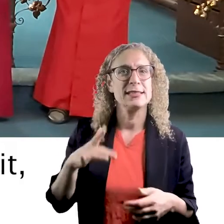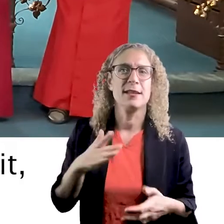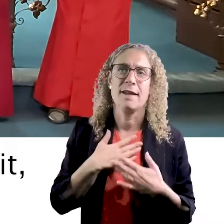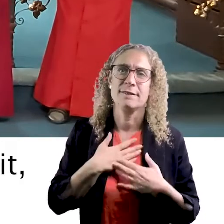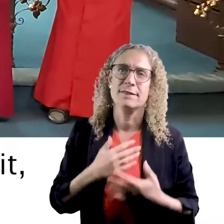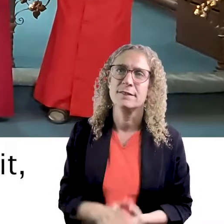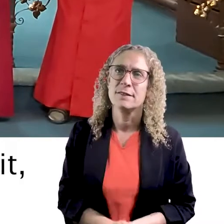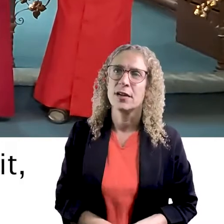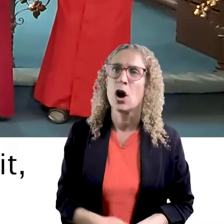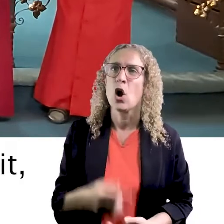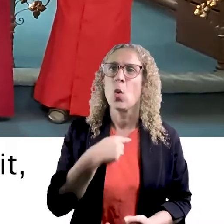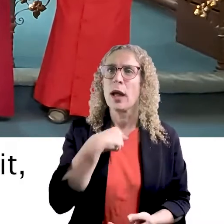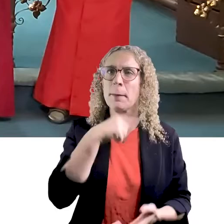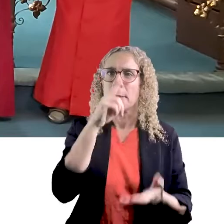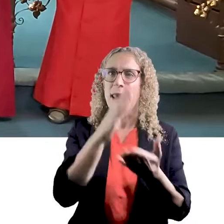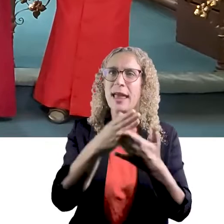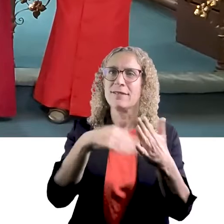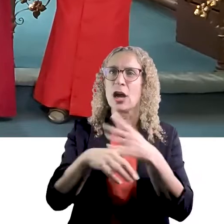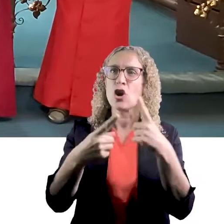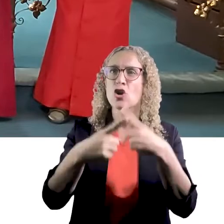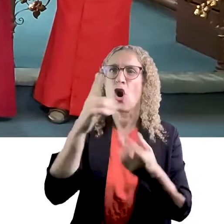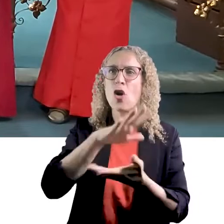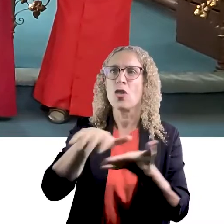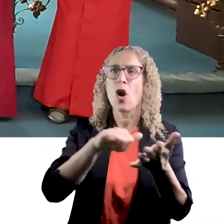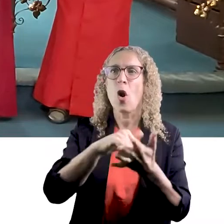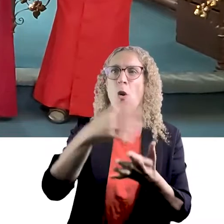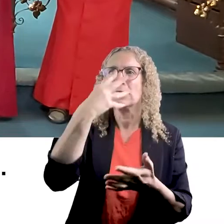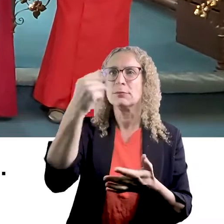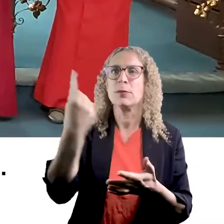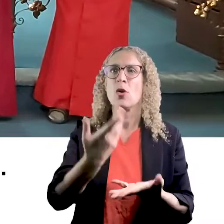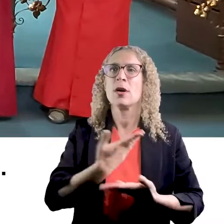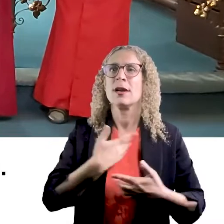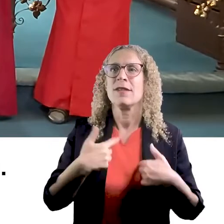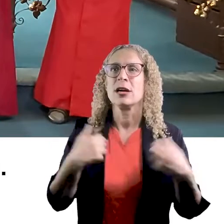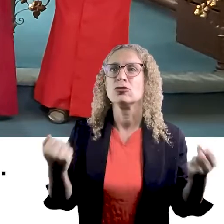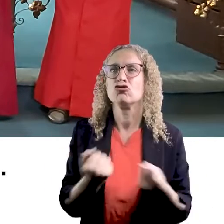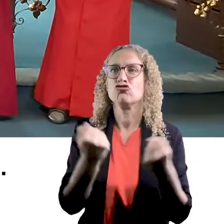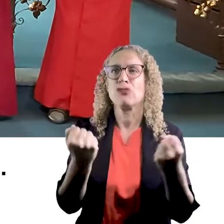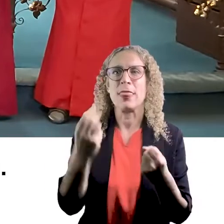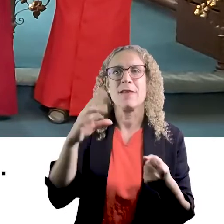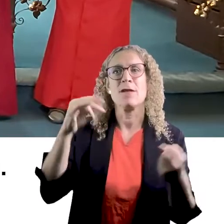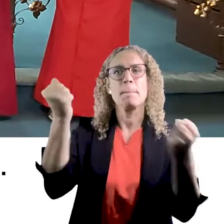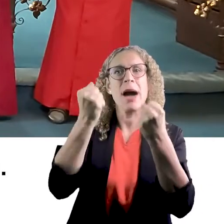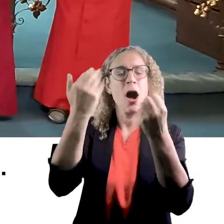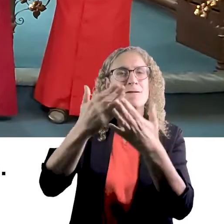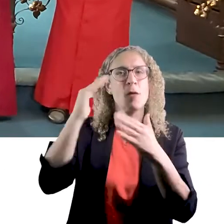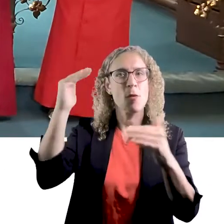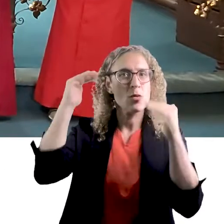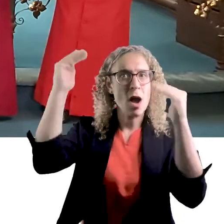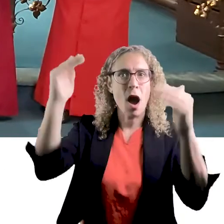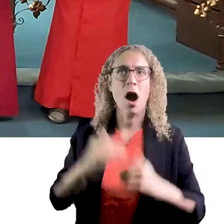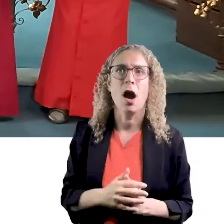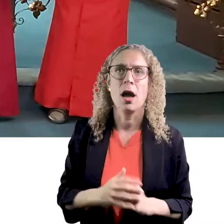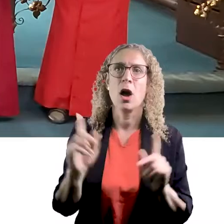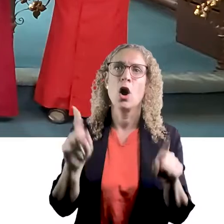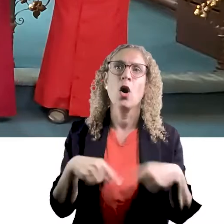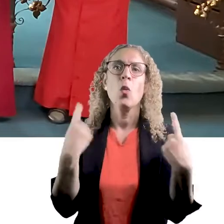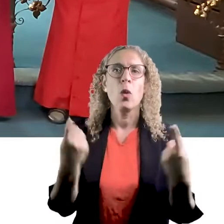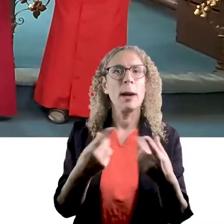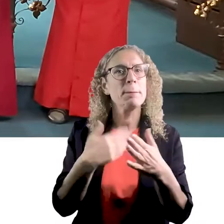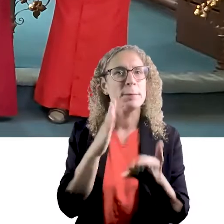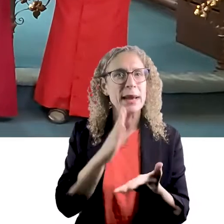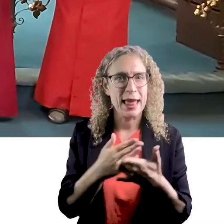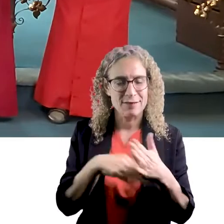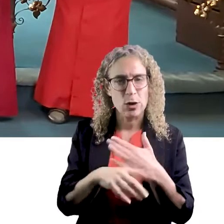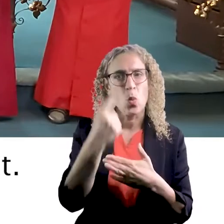We believe in God the Holy Spirit, who strengthens us with power from on high. We